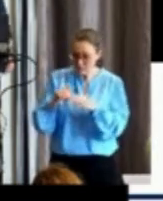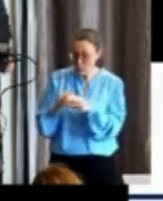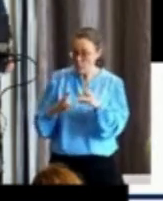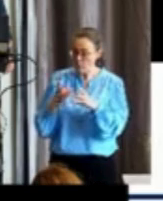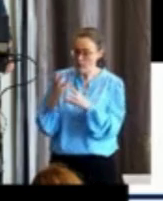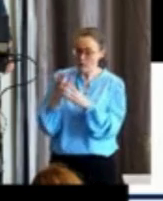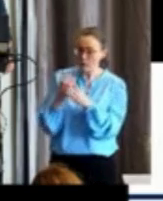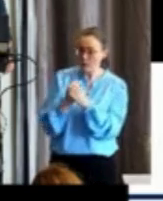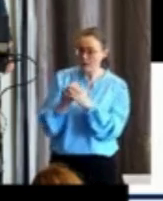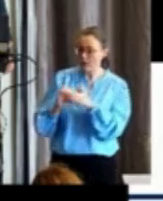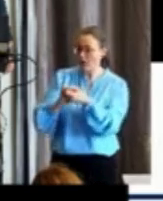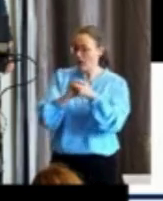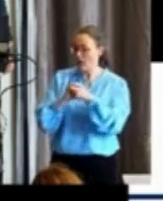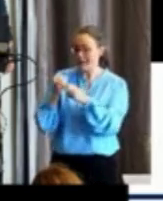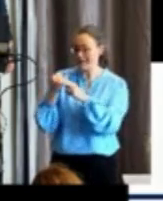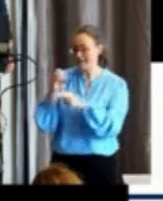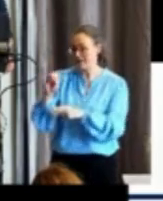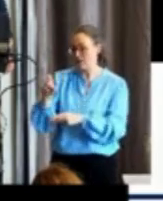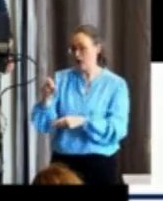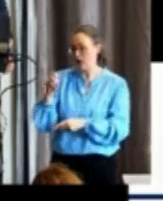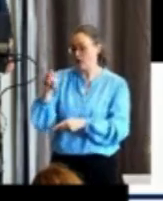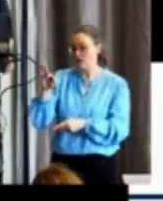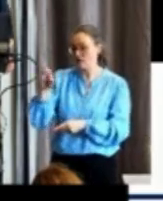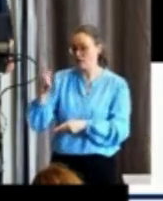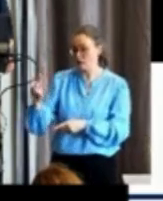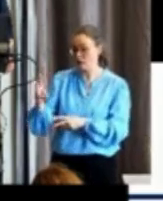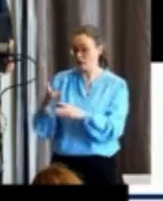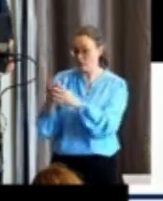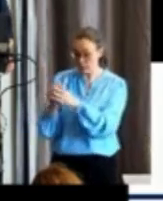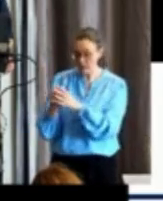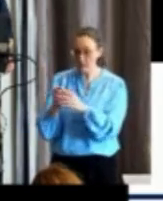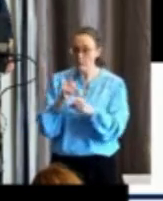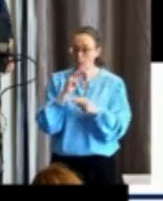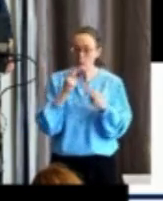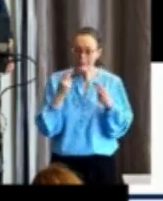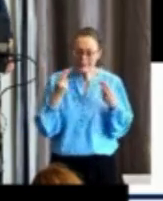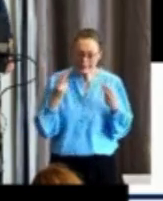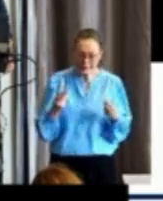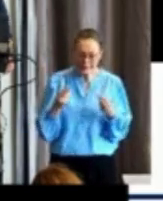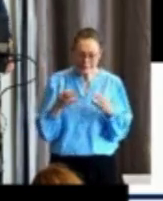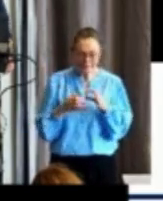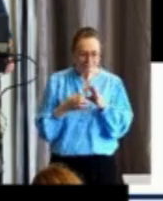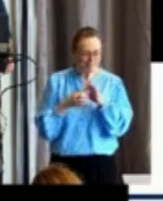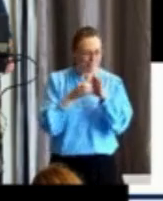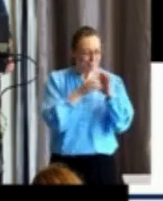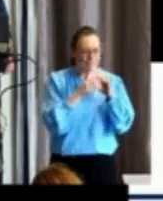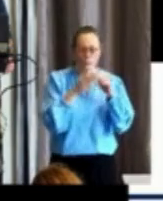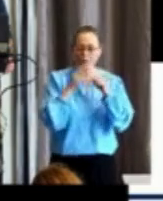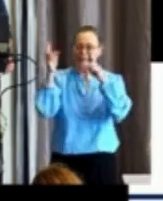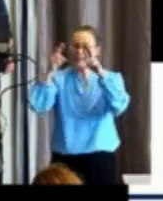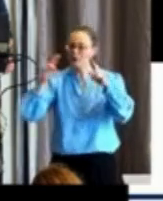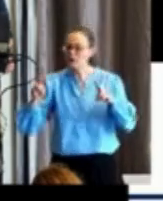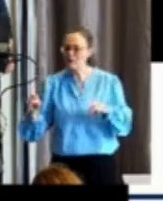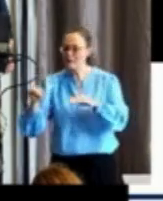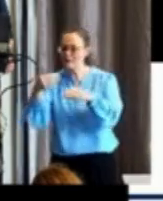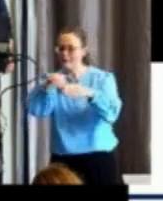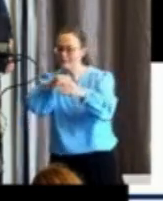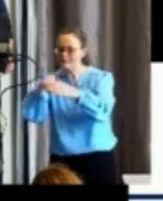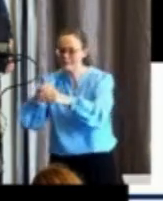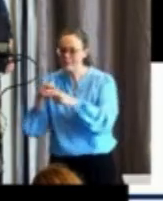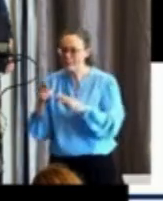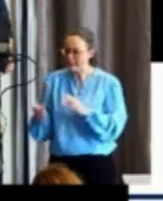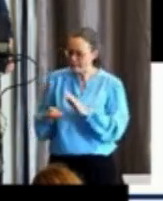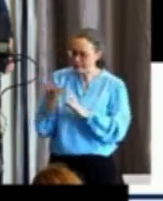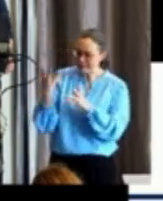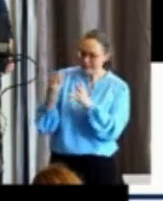our colleagues in Oxford. So we're going to need to collaborate with international collaborators and start building